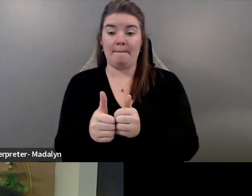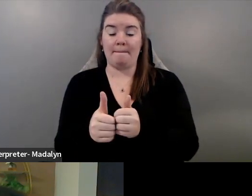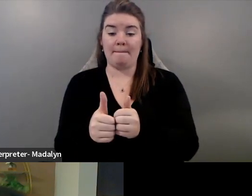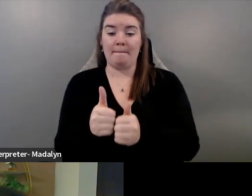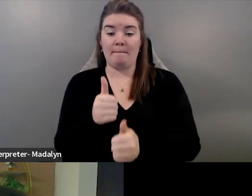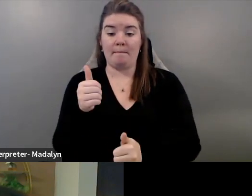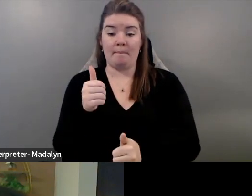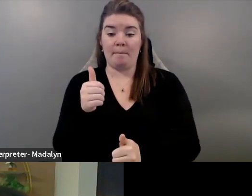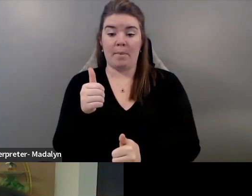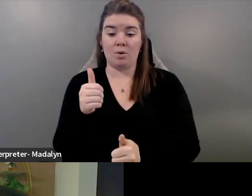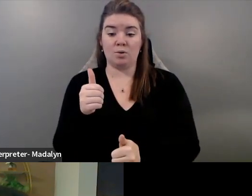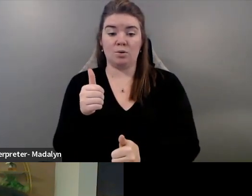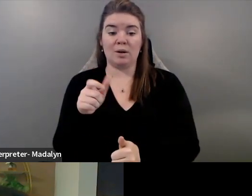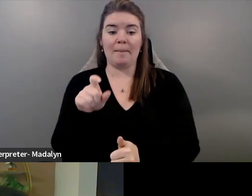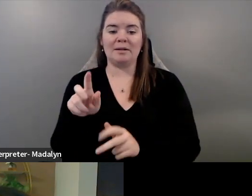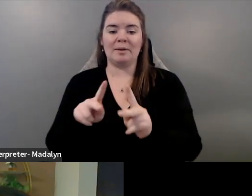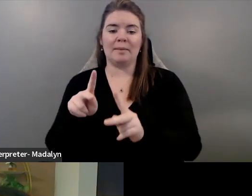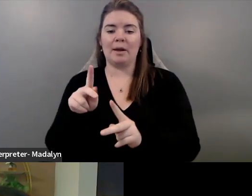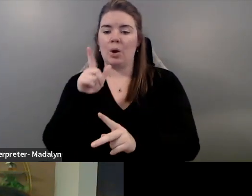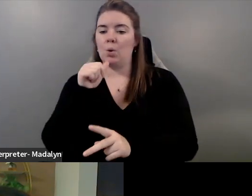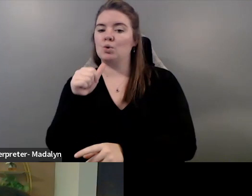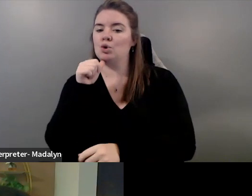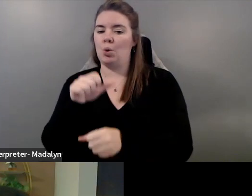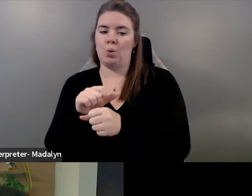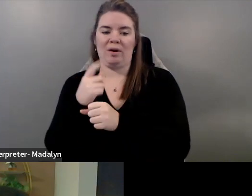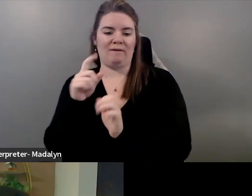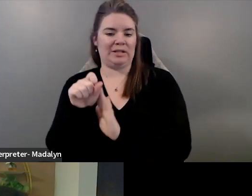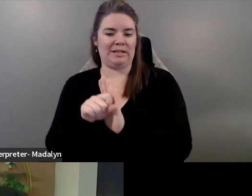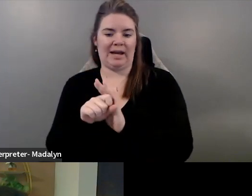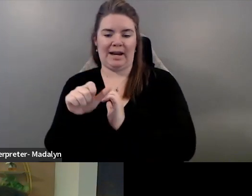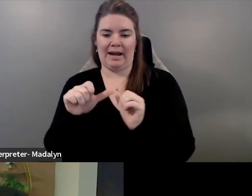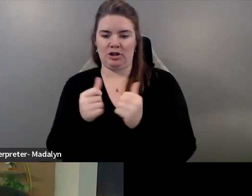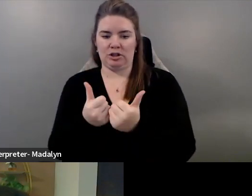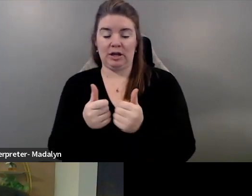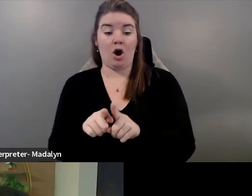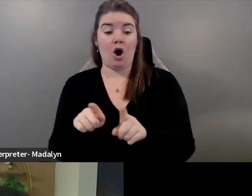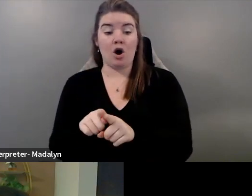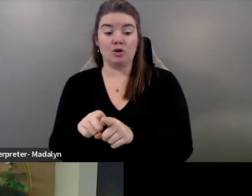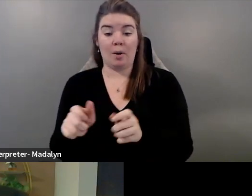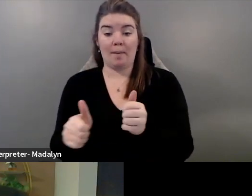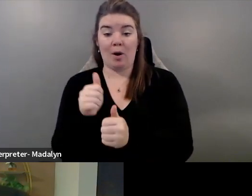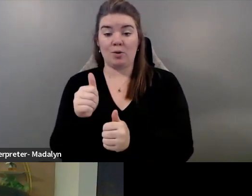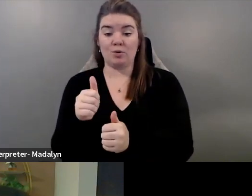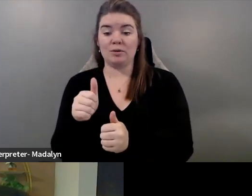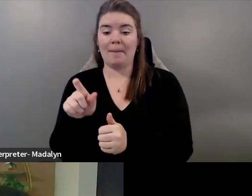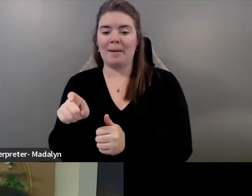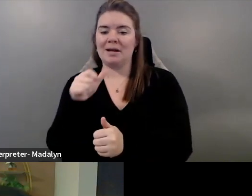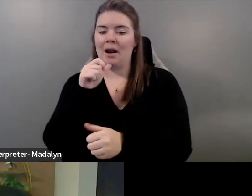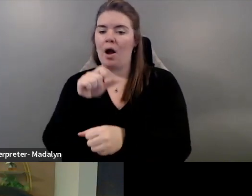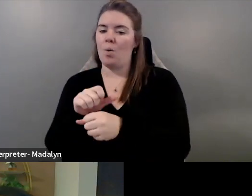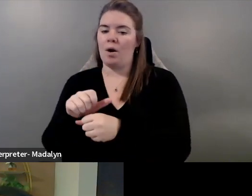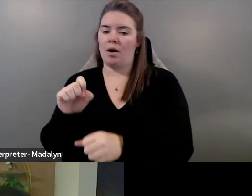persons who do not work for a state agency, and a majority must be people who do not work at a SIL. This is all